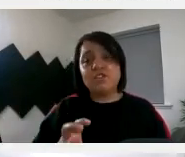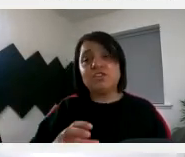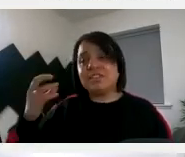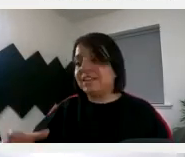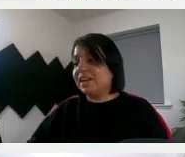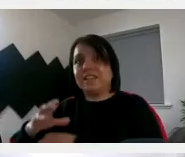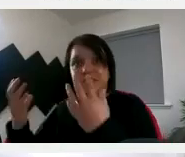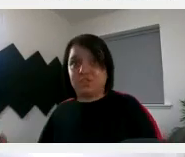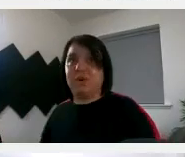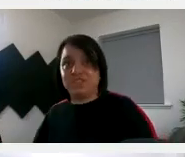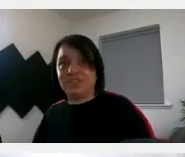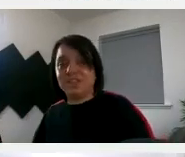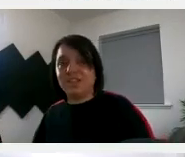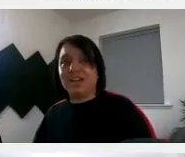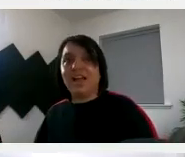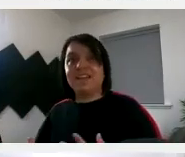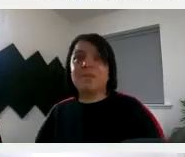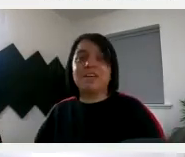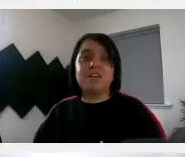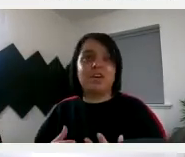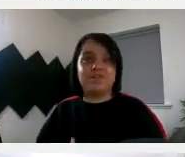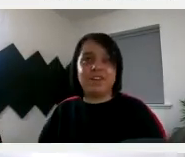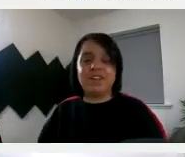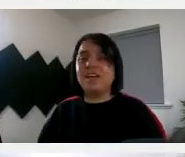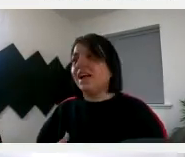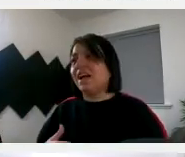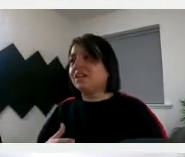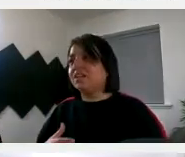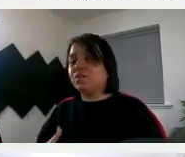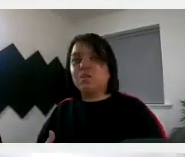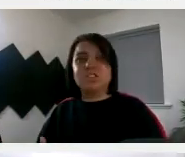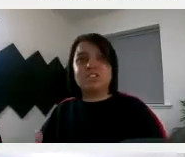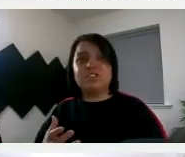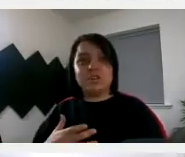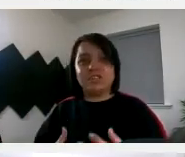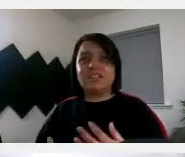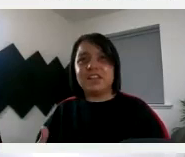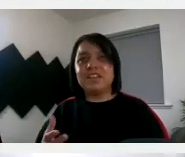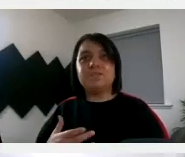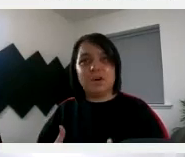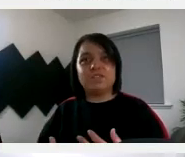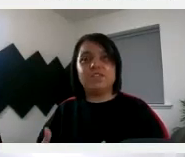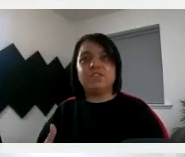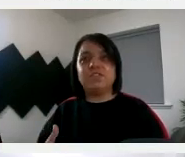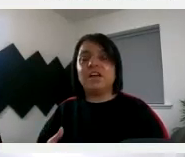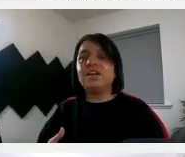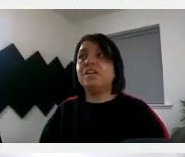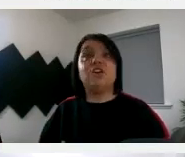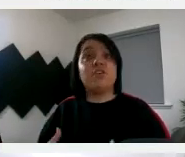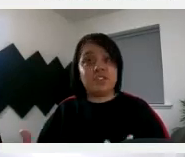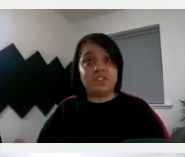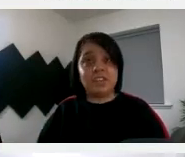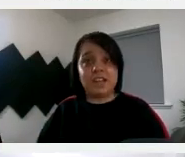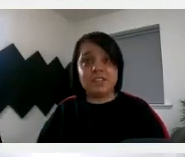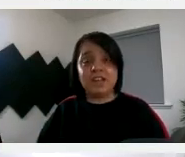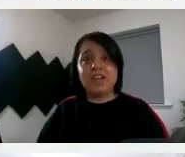to you, they're saying it at the situation. And it actually makes it quite funny. And schools are starting to understand it's part of life. They're not